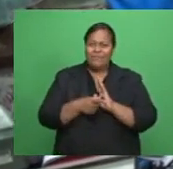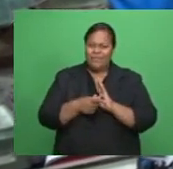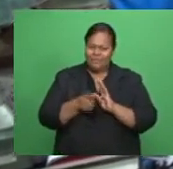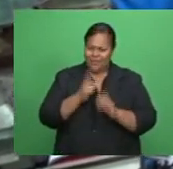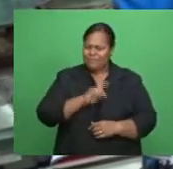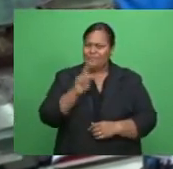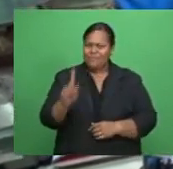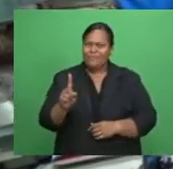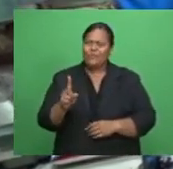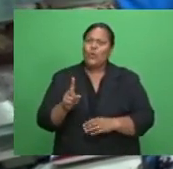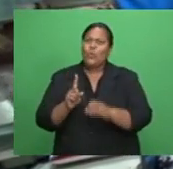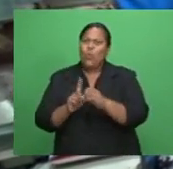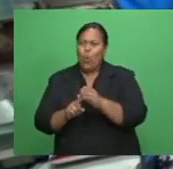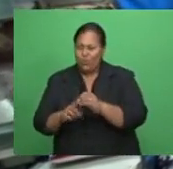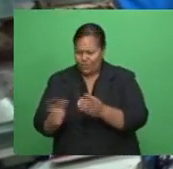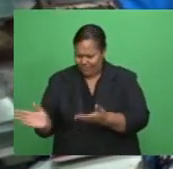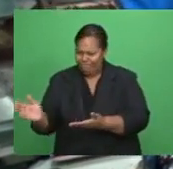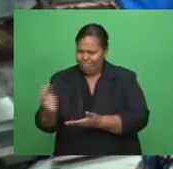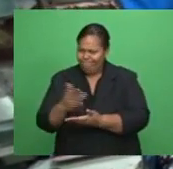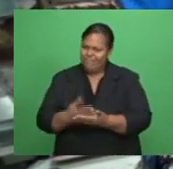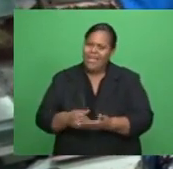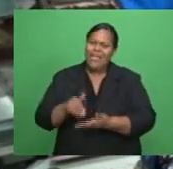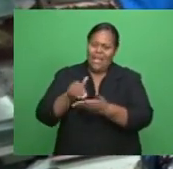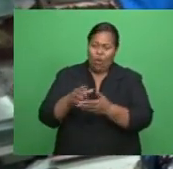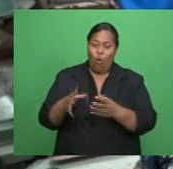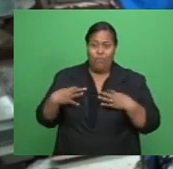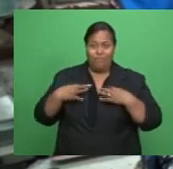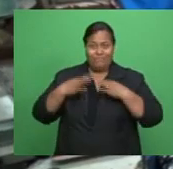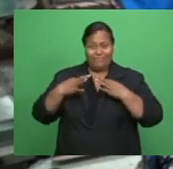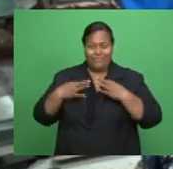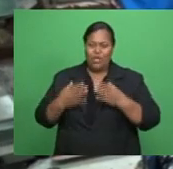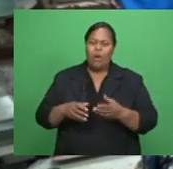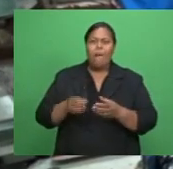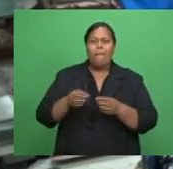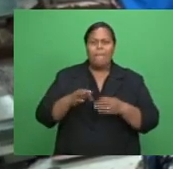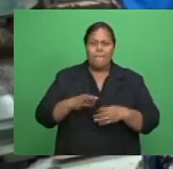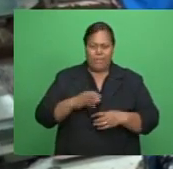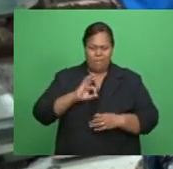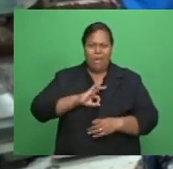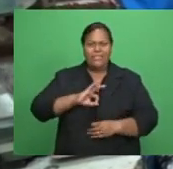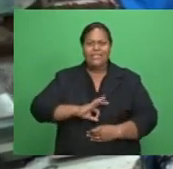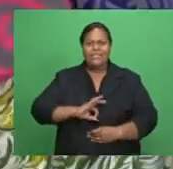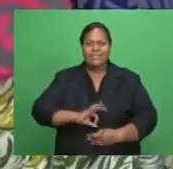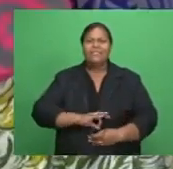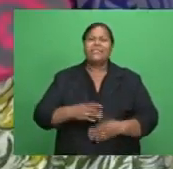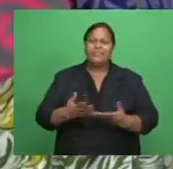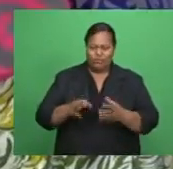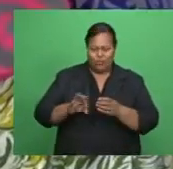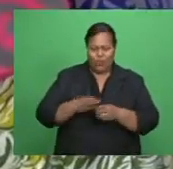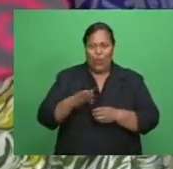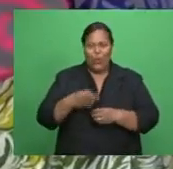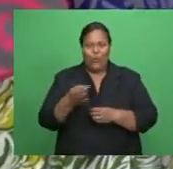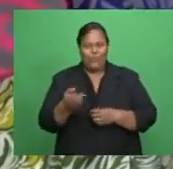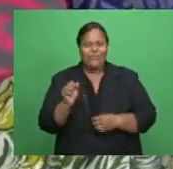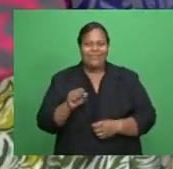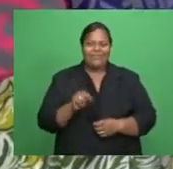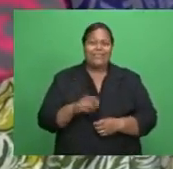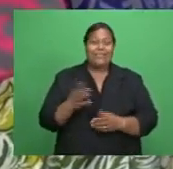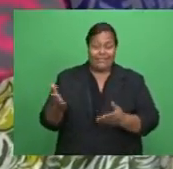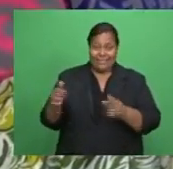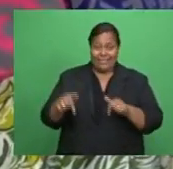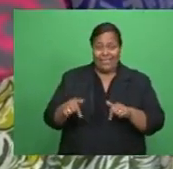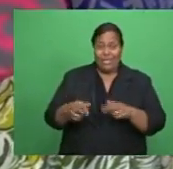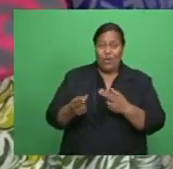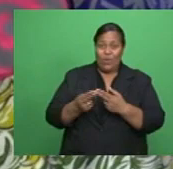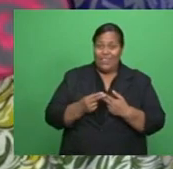to put on the buttons and all those things just to earn my living. She's here with me because